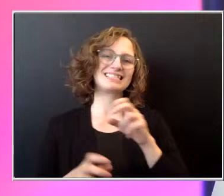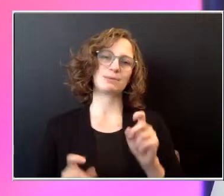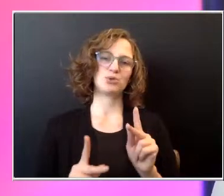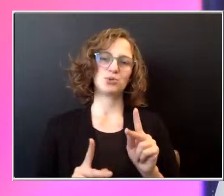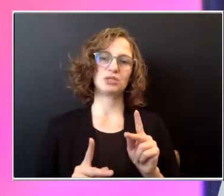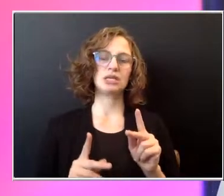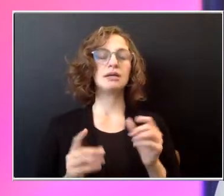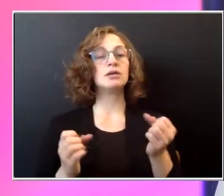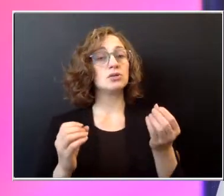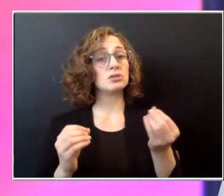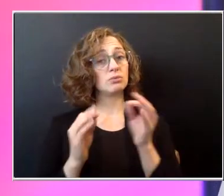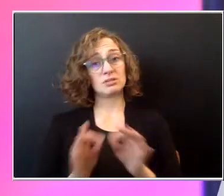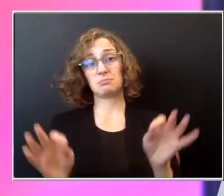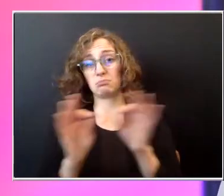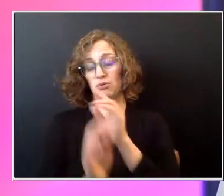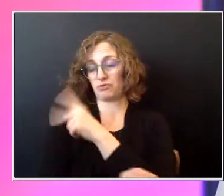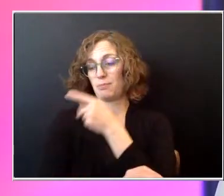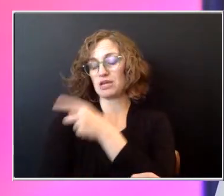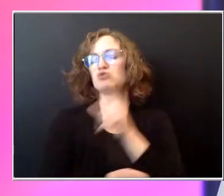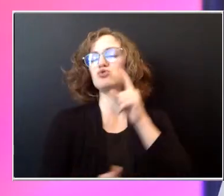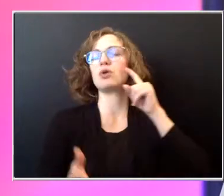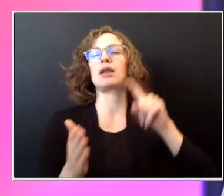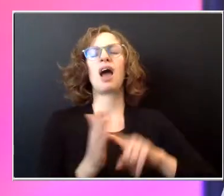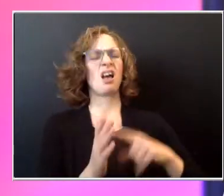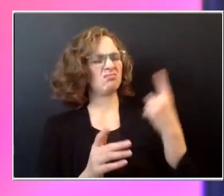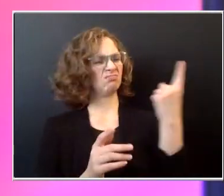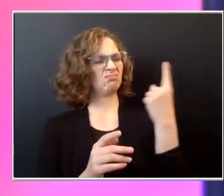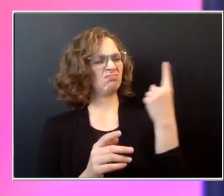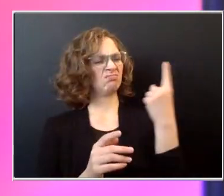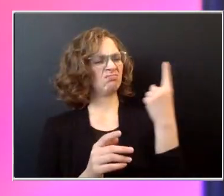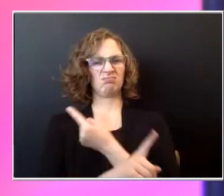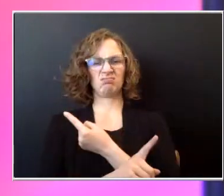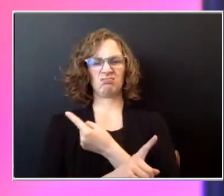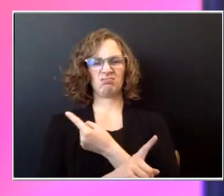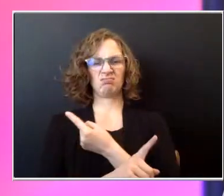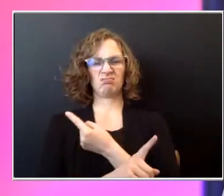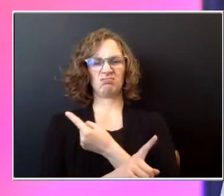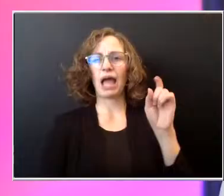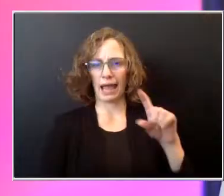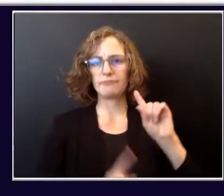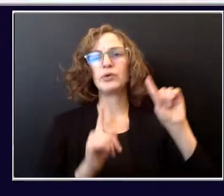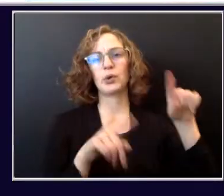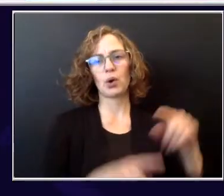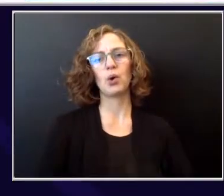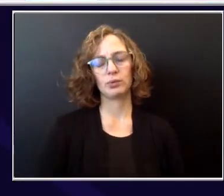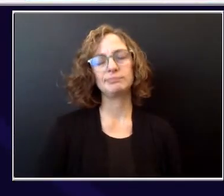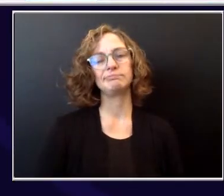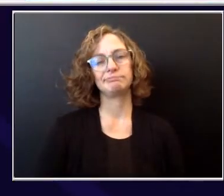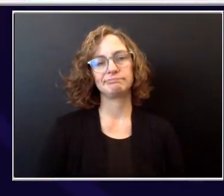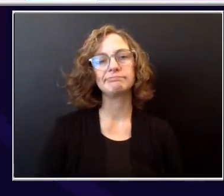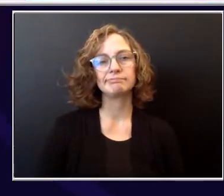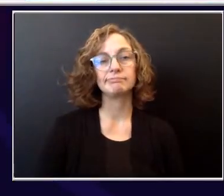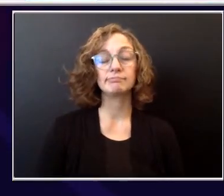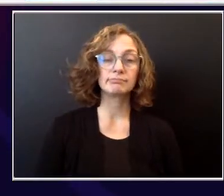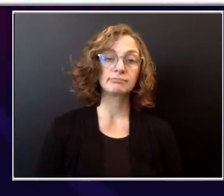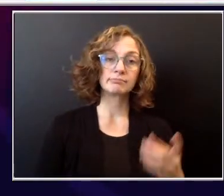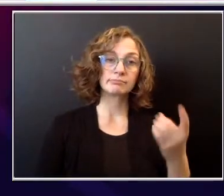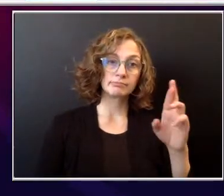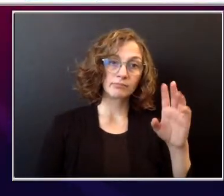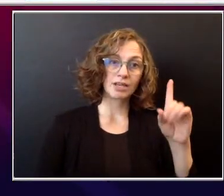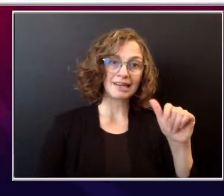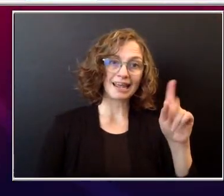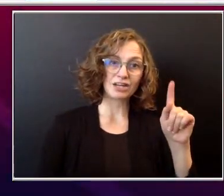say, okay, something's not right, I have to go. Quit putting this off. Dr. Danter, anything you want to add